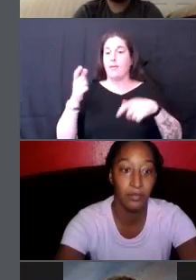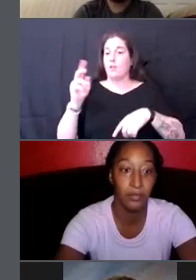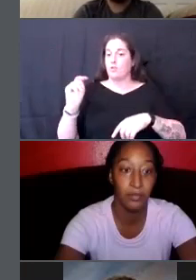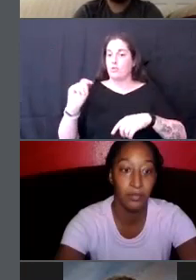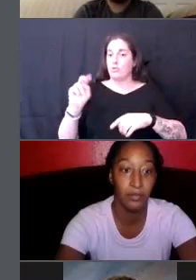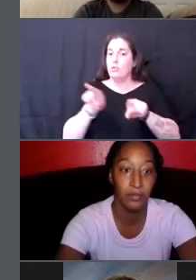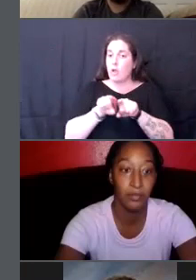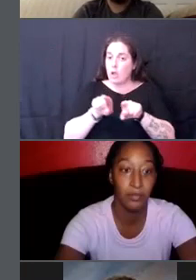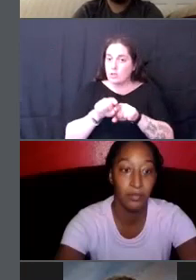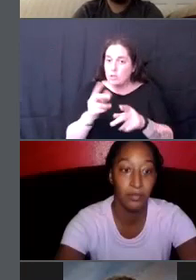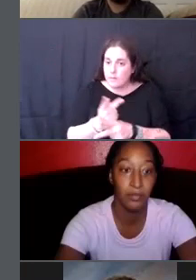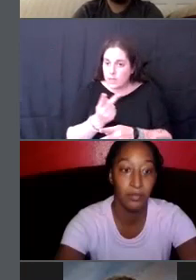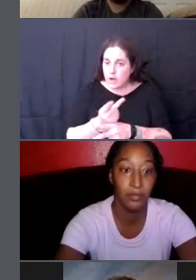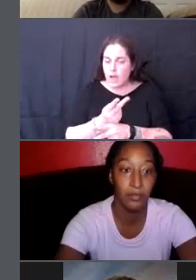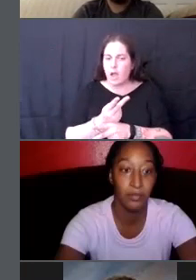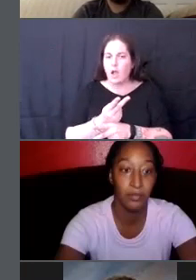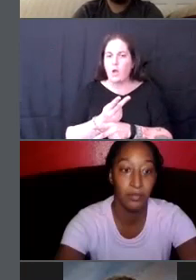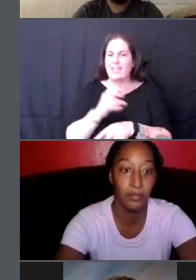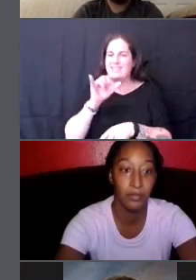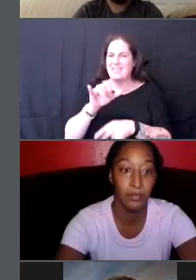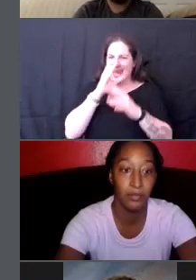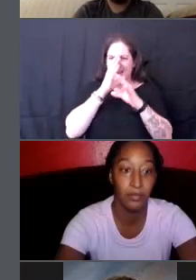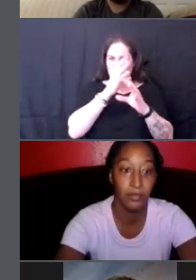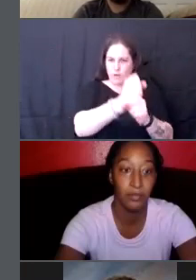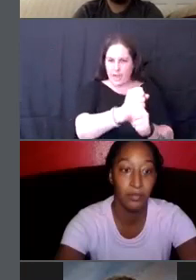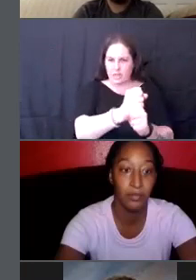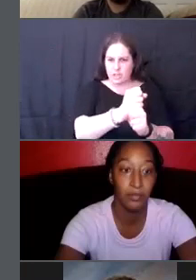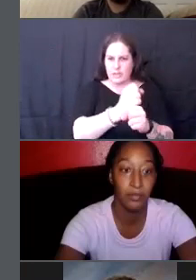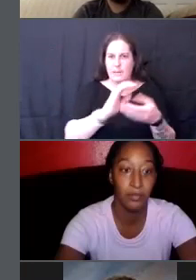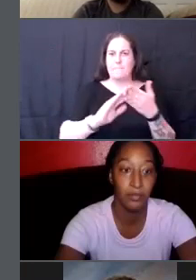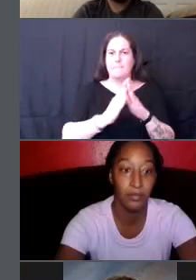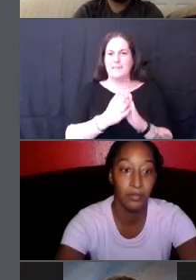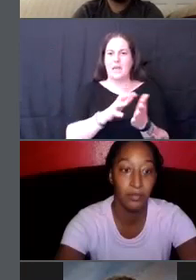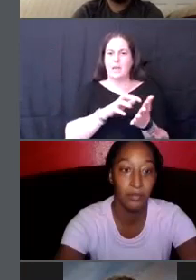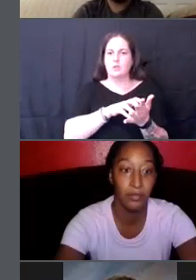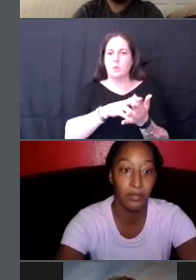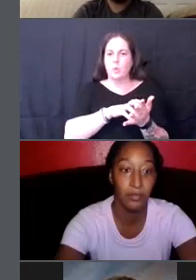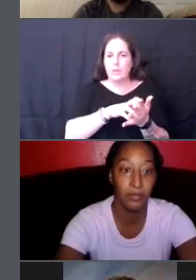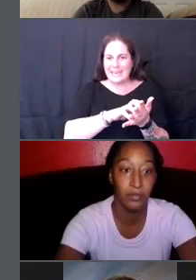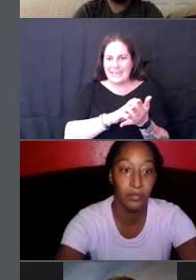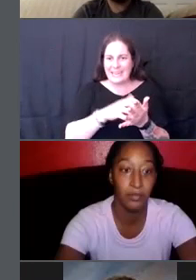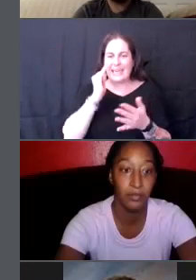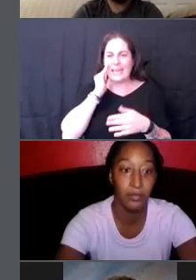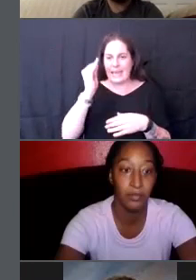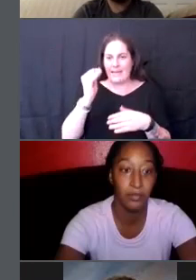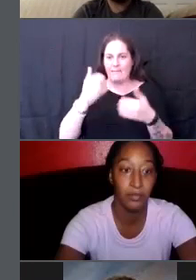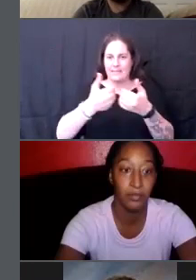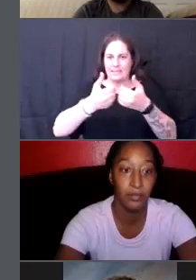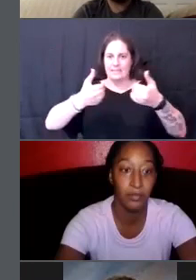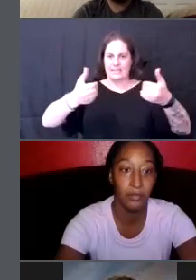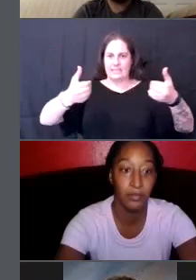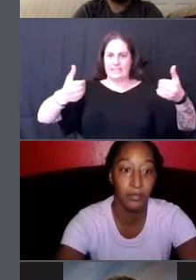that this force of attraction gets weaker as the objects get further apart.